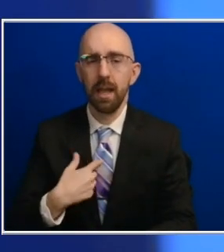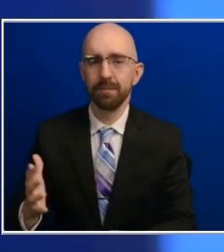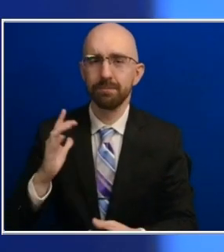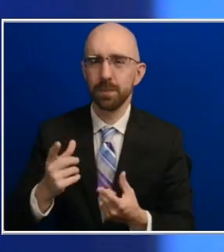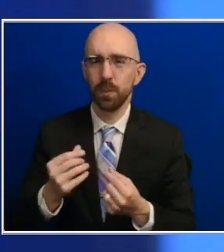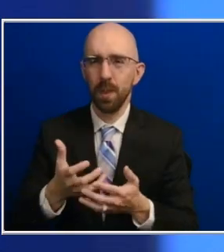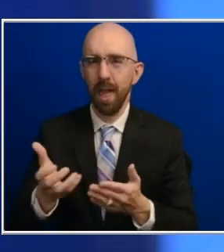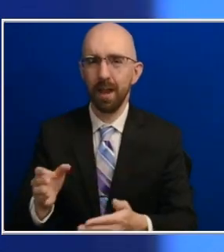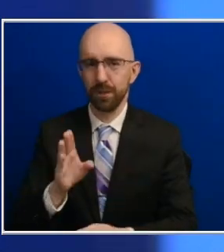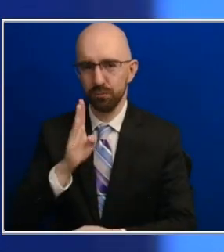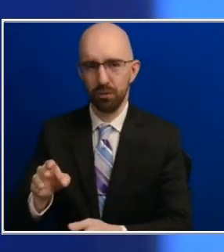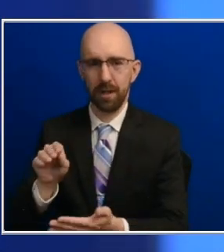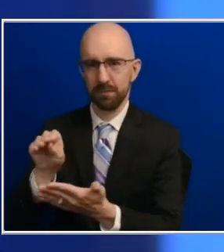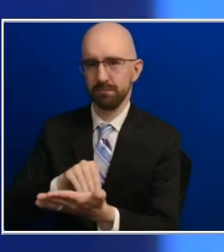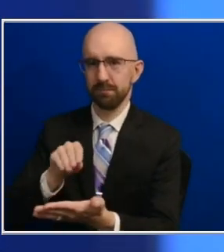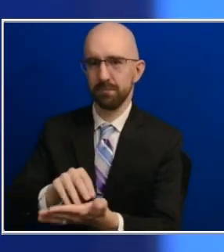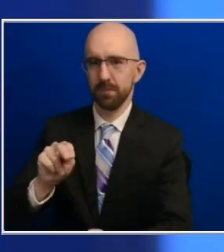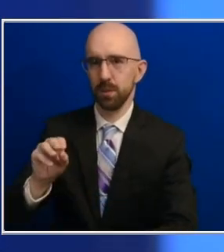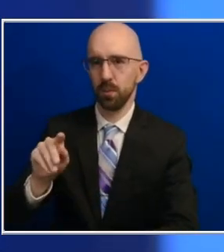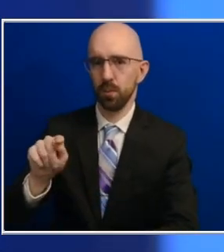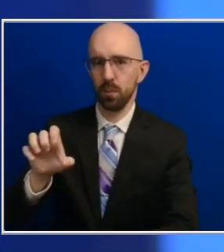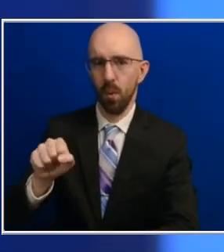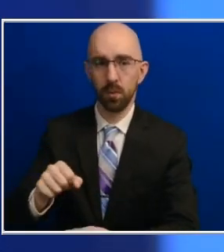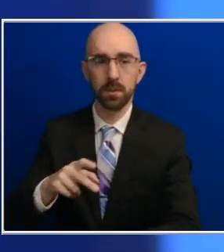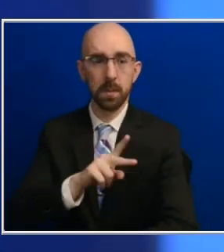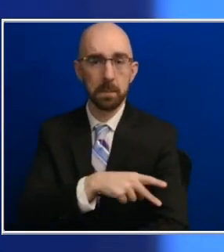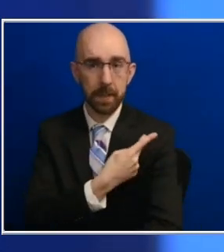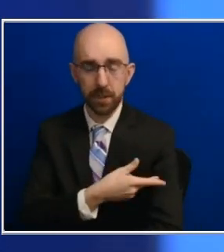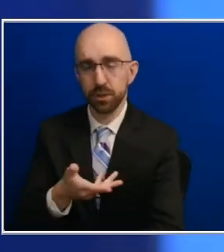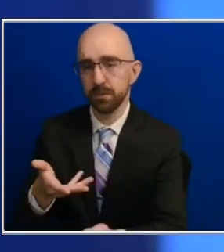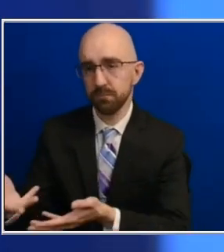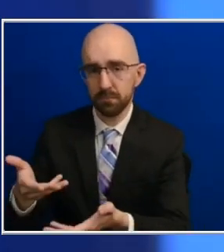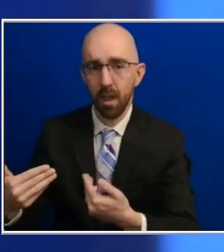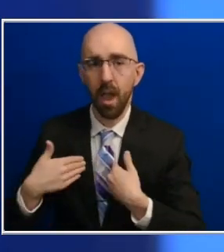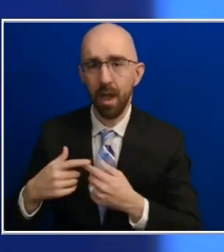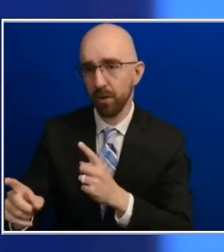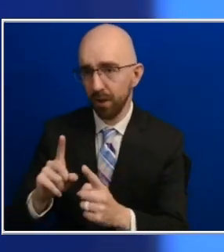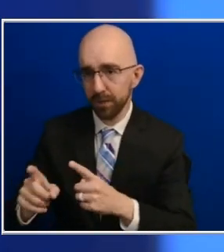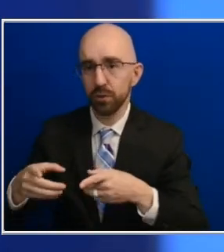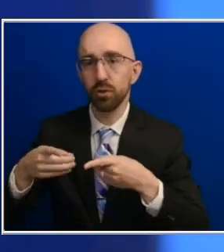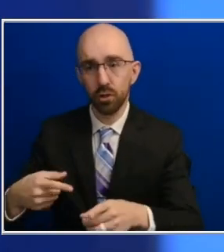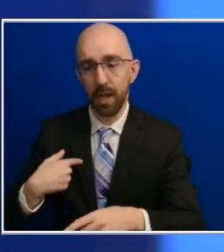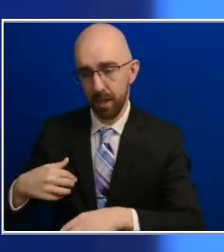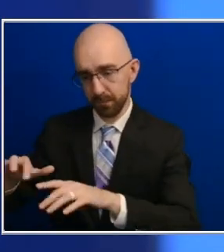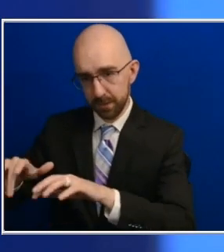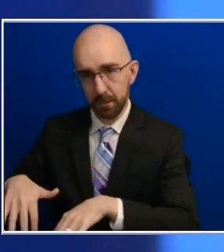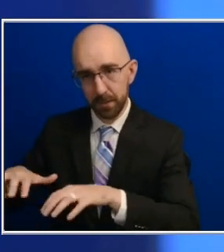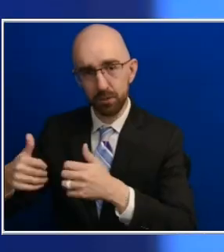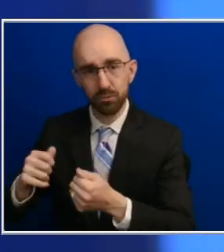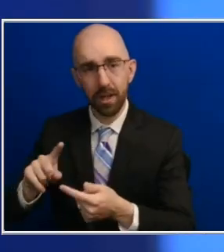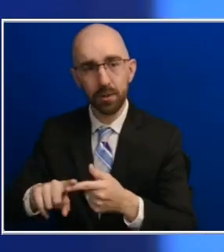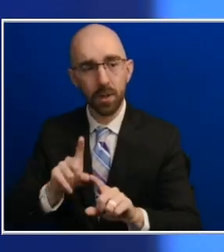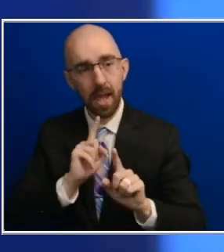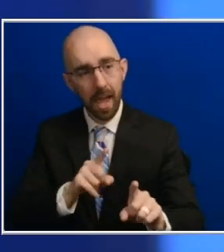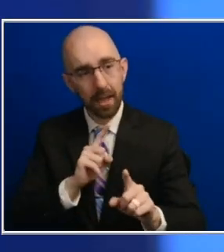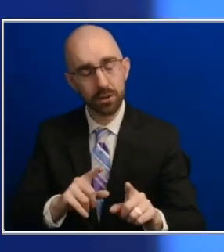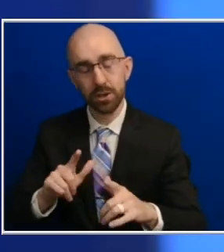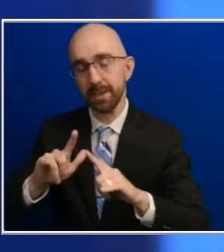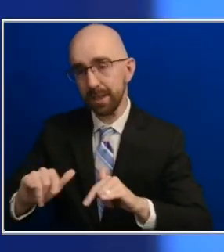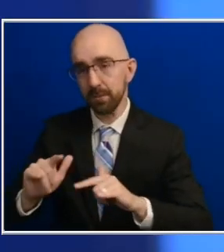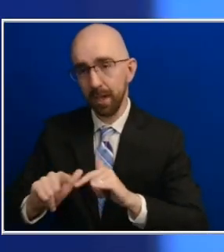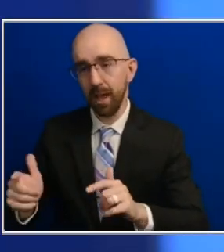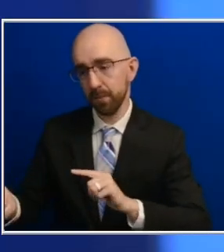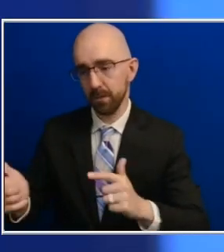entry notes in the clinic, so talking with patients directly and having a conversation while I'm typing, and then trying to answer questions, ask questions, et cetera, going back and